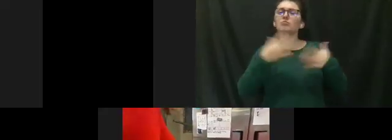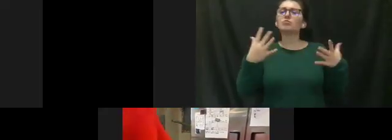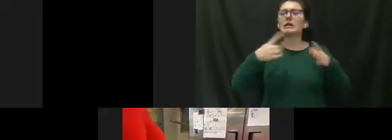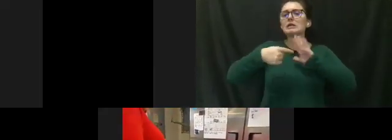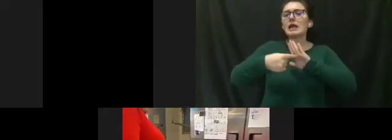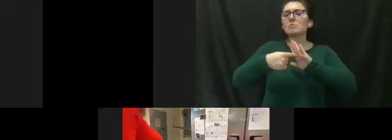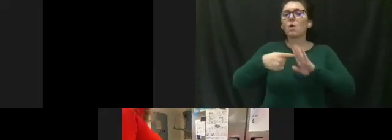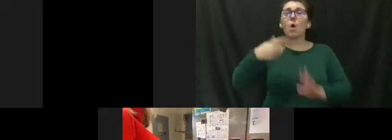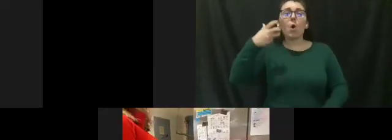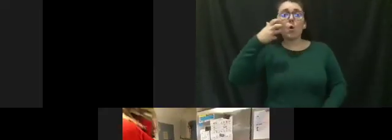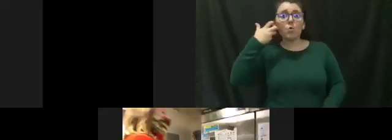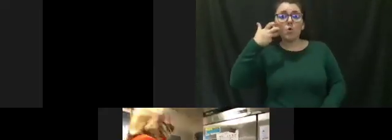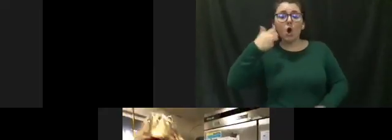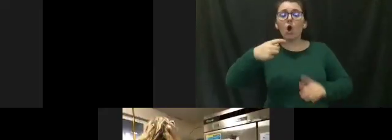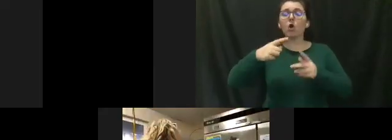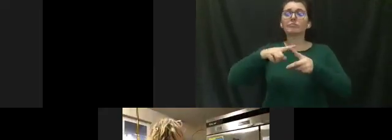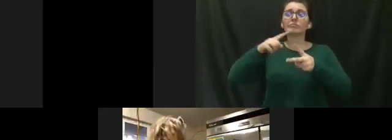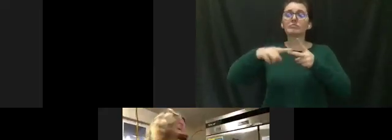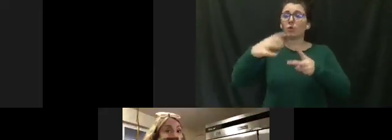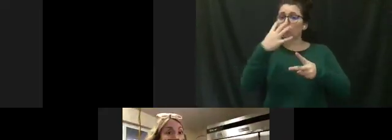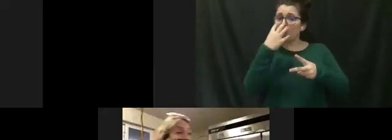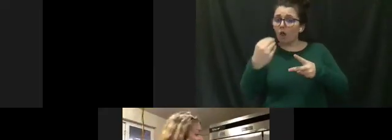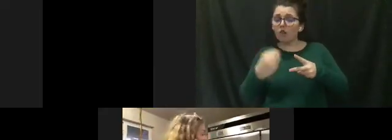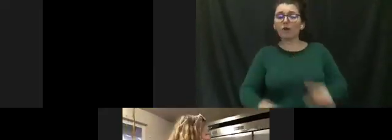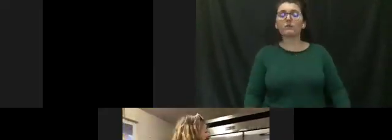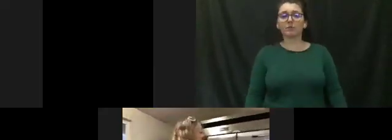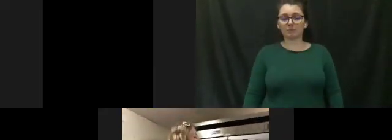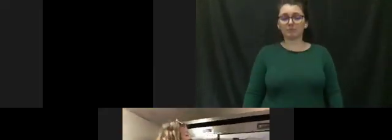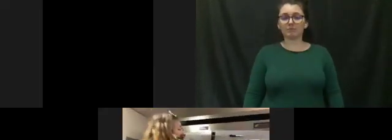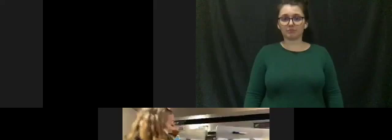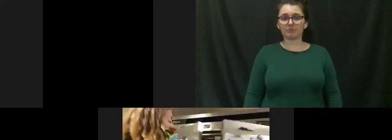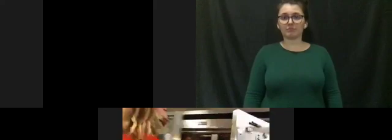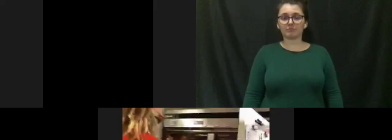wolves actually will also eat fruits and veggies, but they'll eat that meat as well.